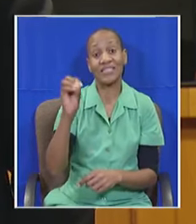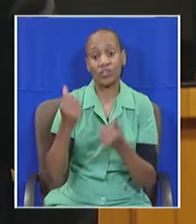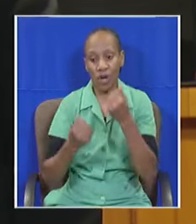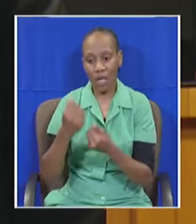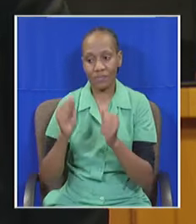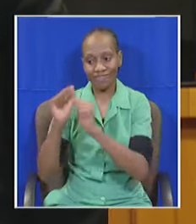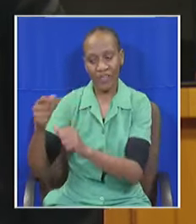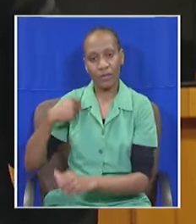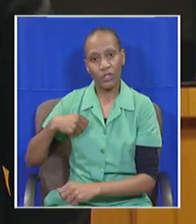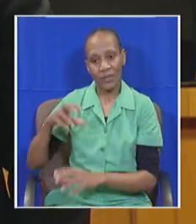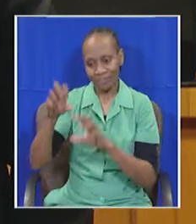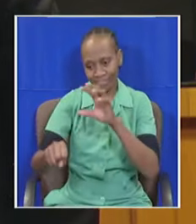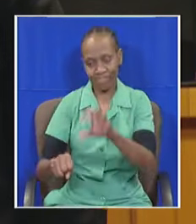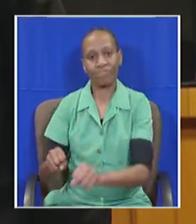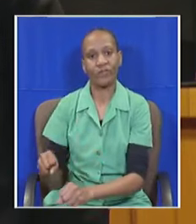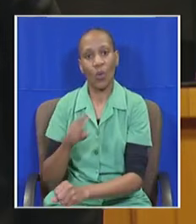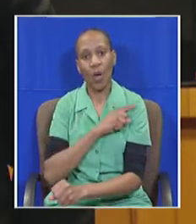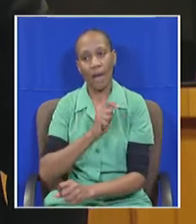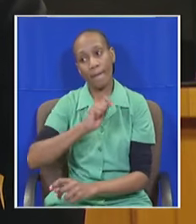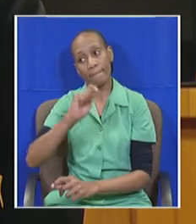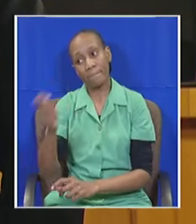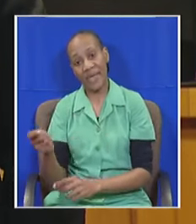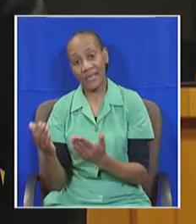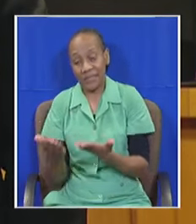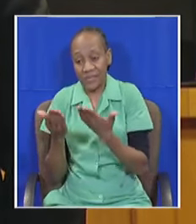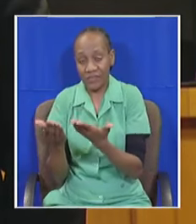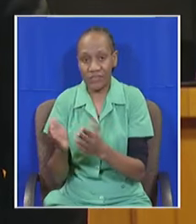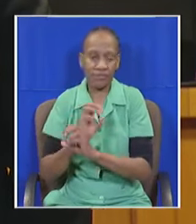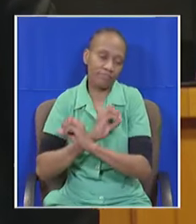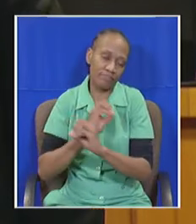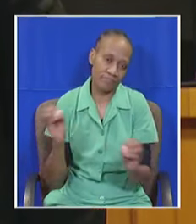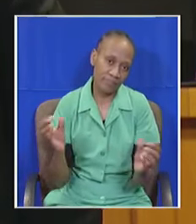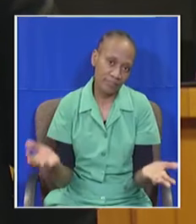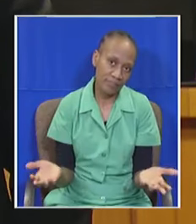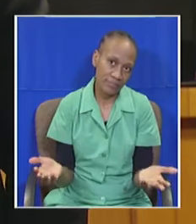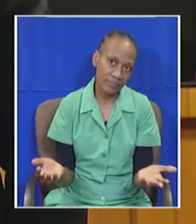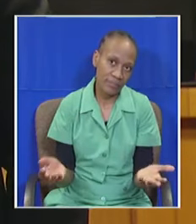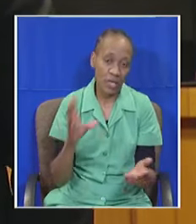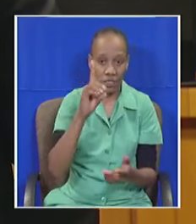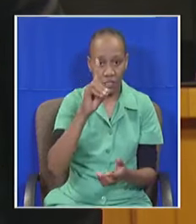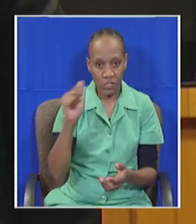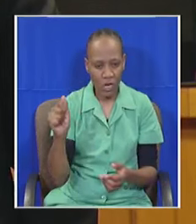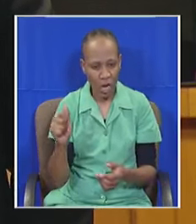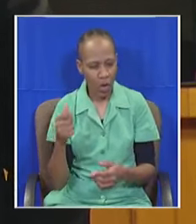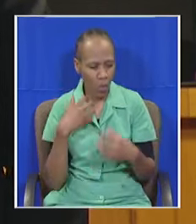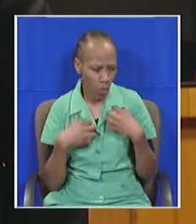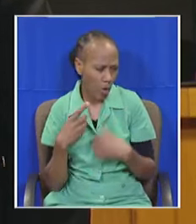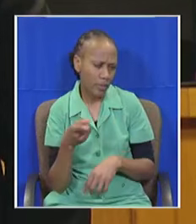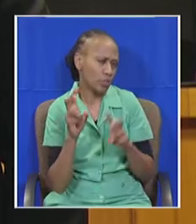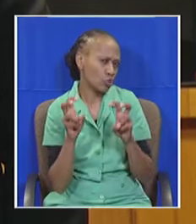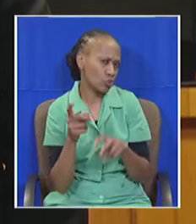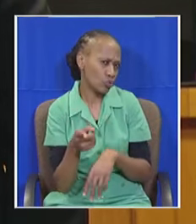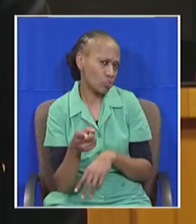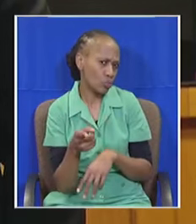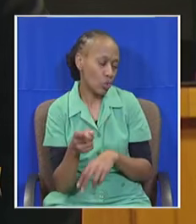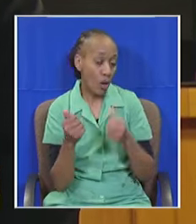to a complex web of non-payments to service providers. The DA is particularly worried about this, as